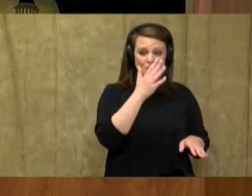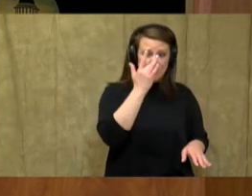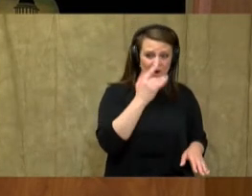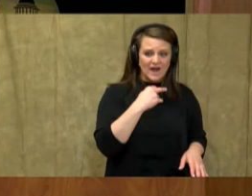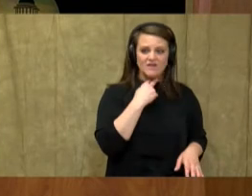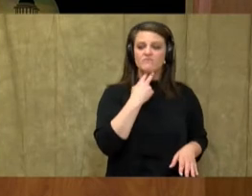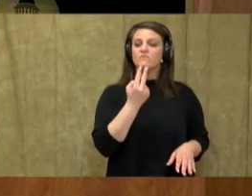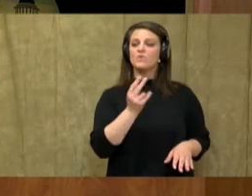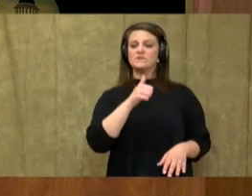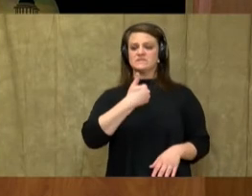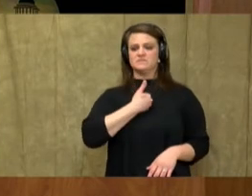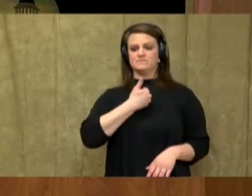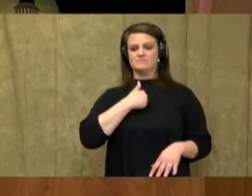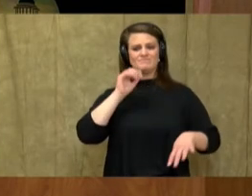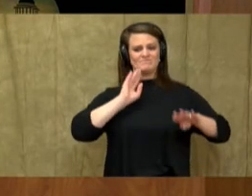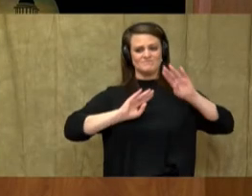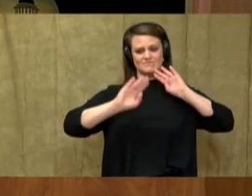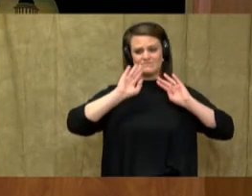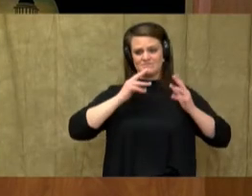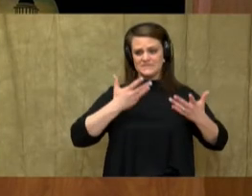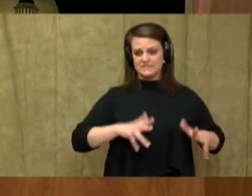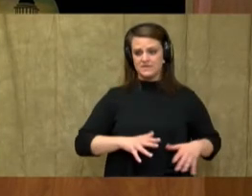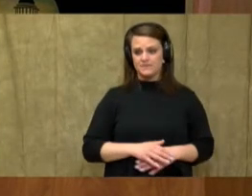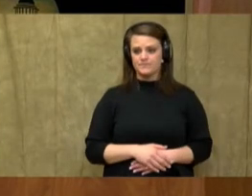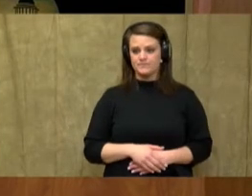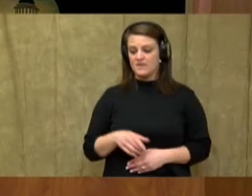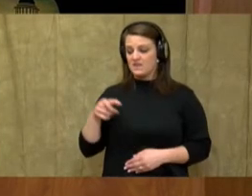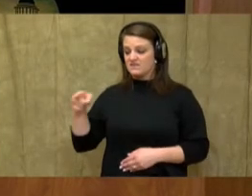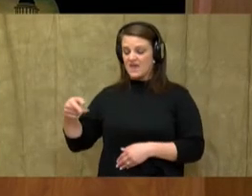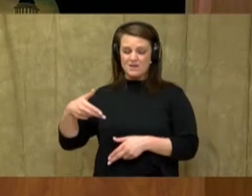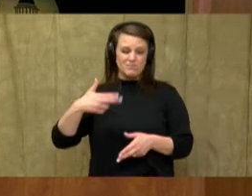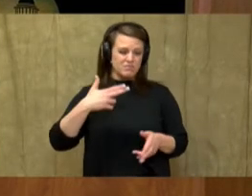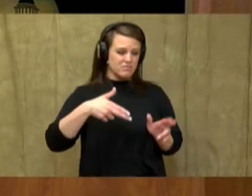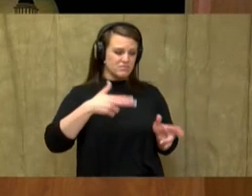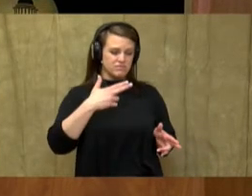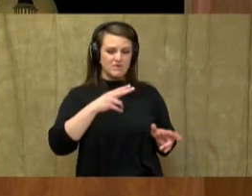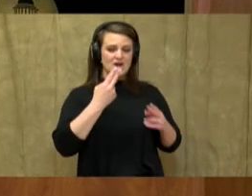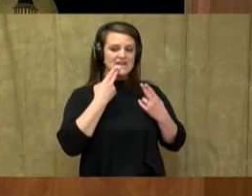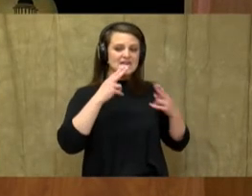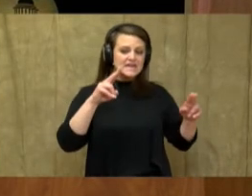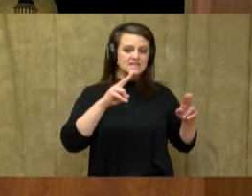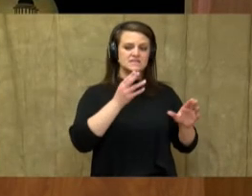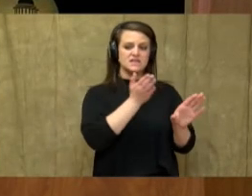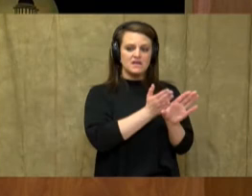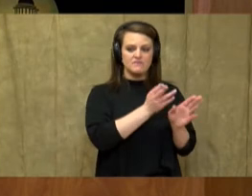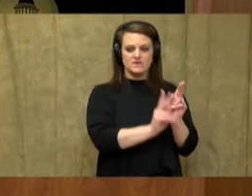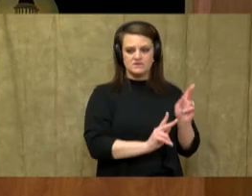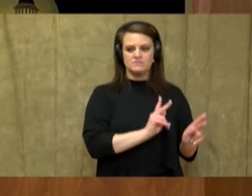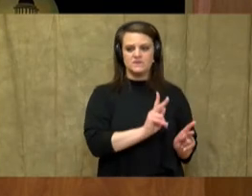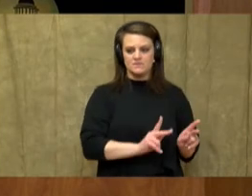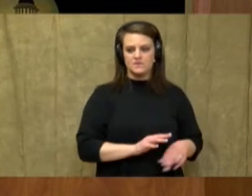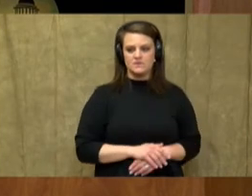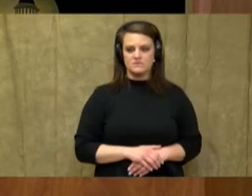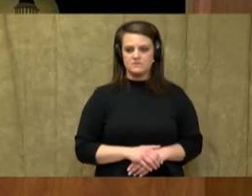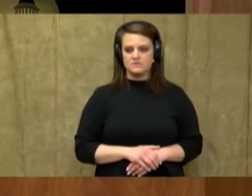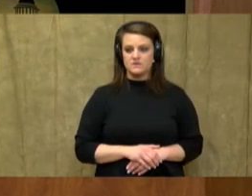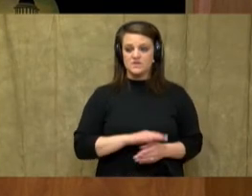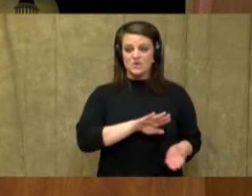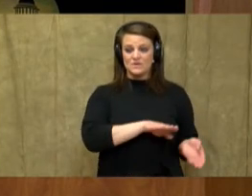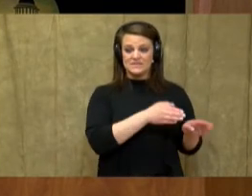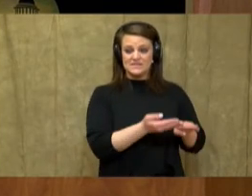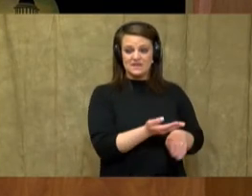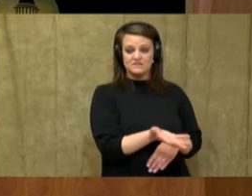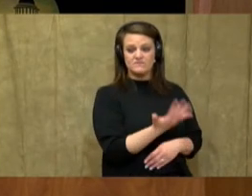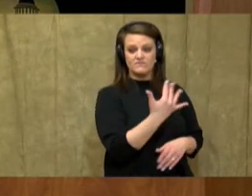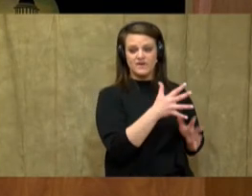their frustrations. The strong soldiers opened fire on a crowd of innocent, average people. The tragic deaths of